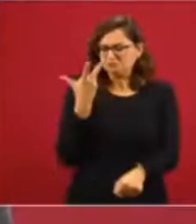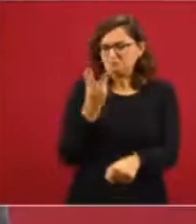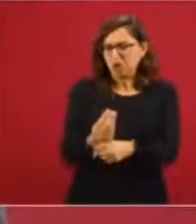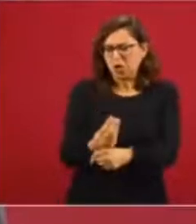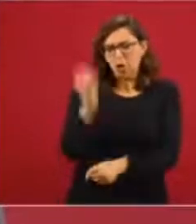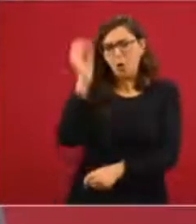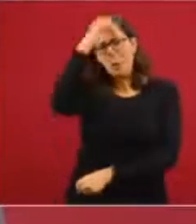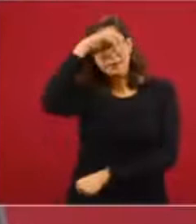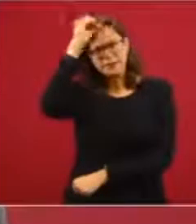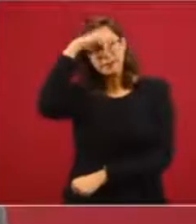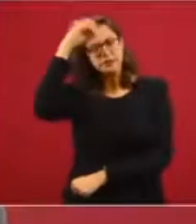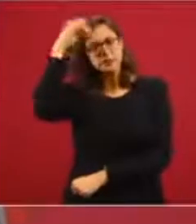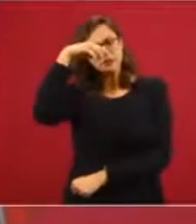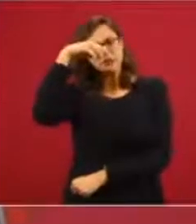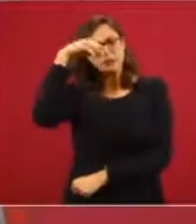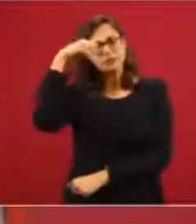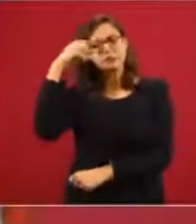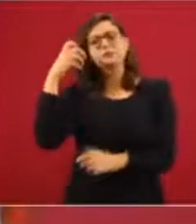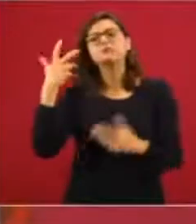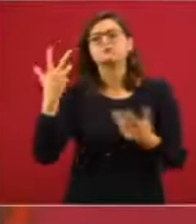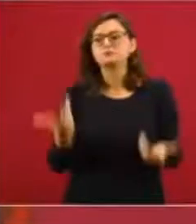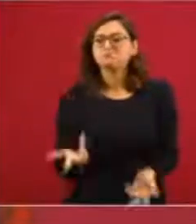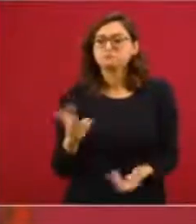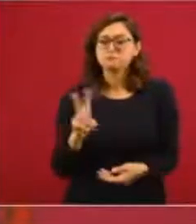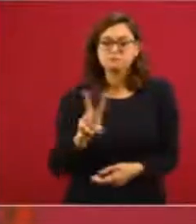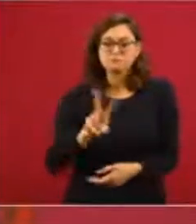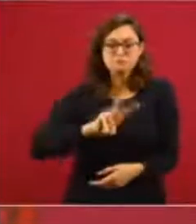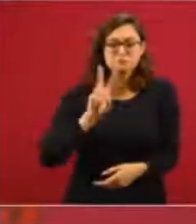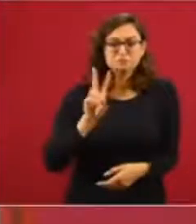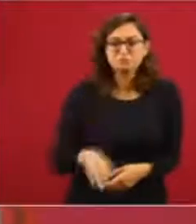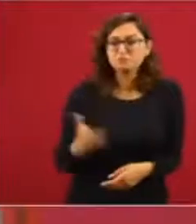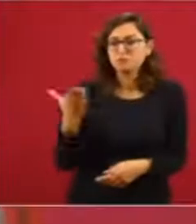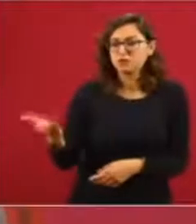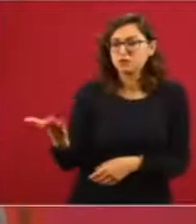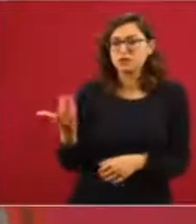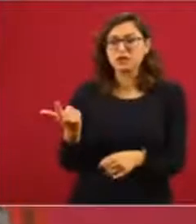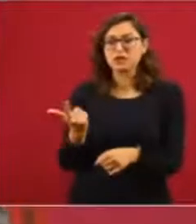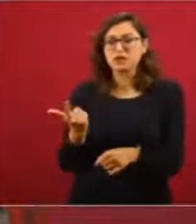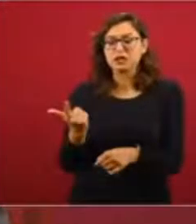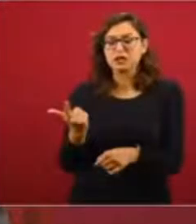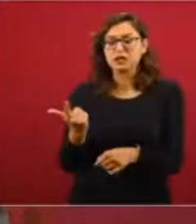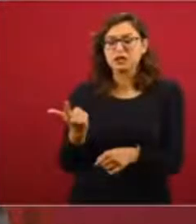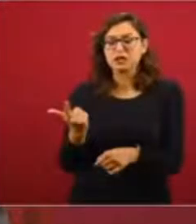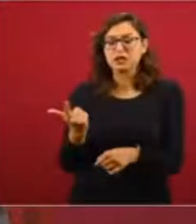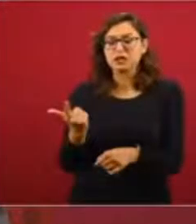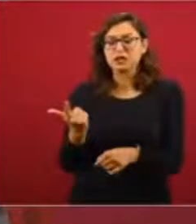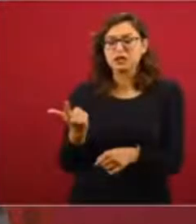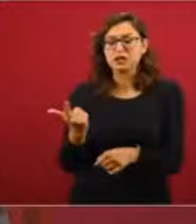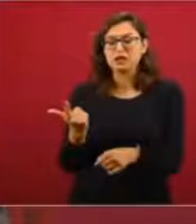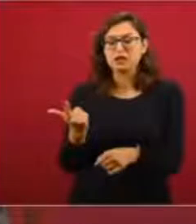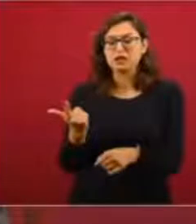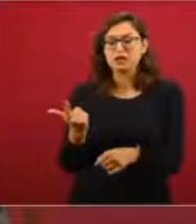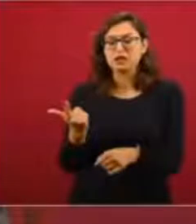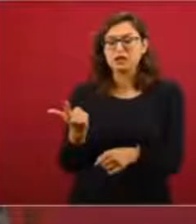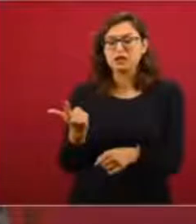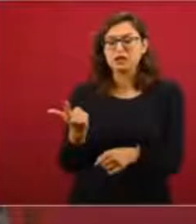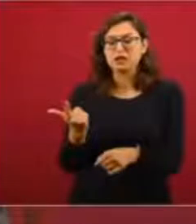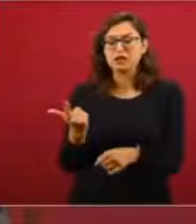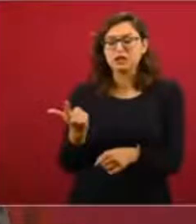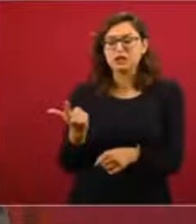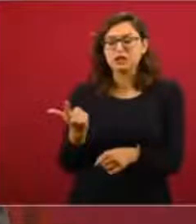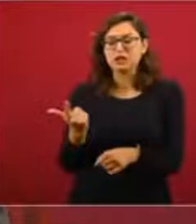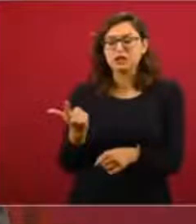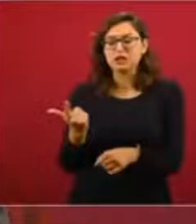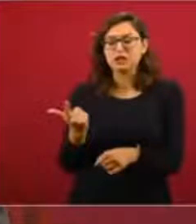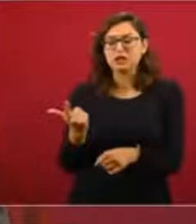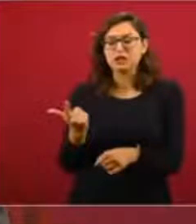Y lo quiero y lo respeto muchísimo, licenciado Muñoz Ledo. And I